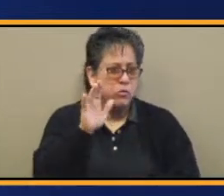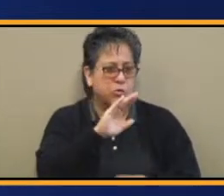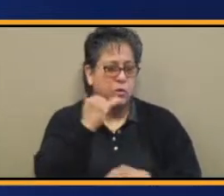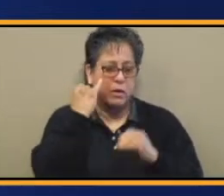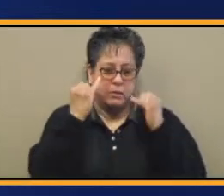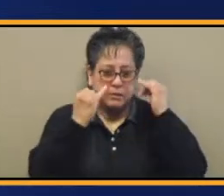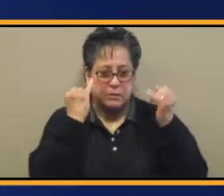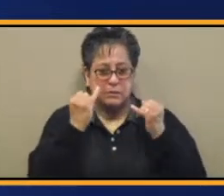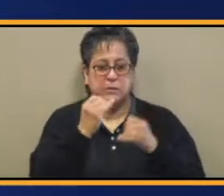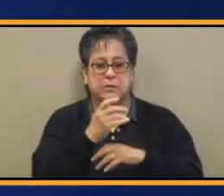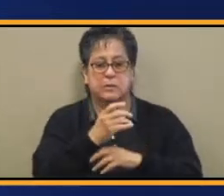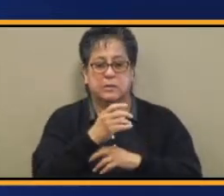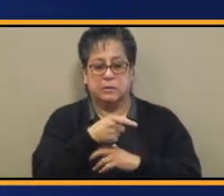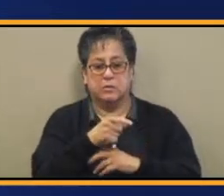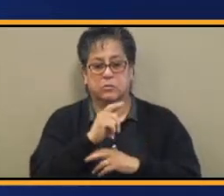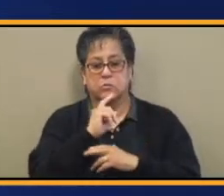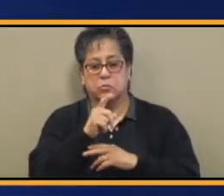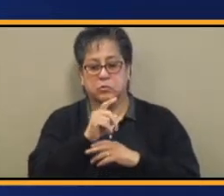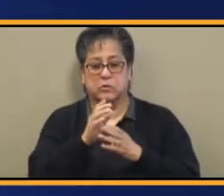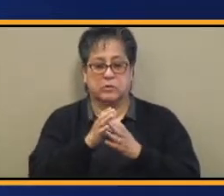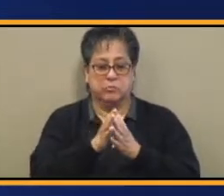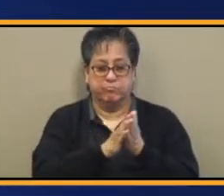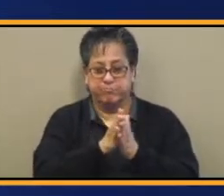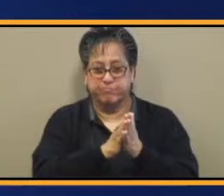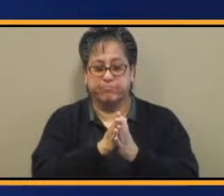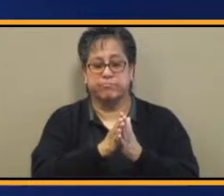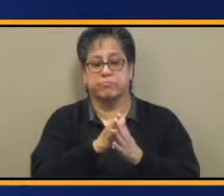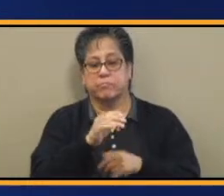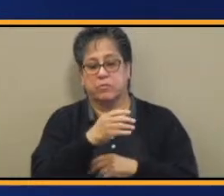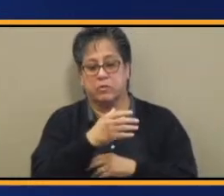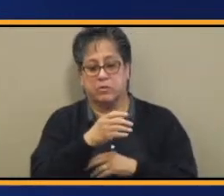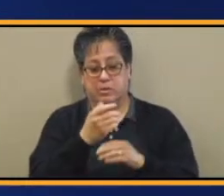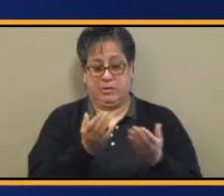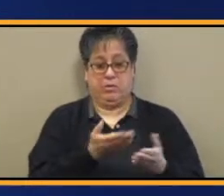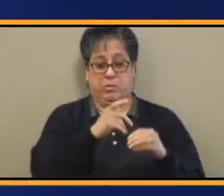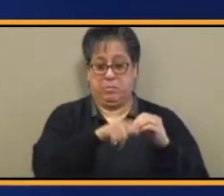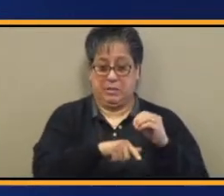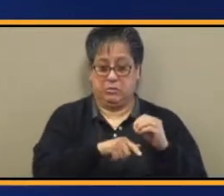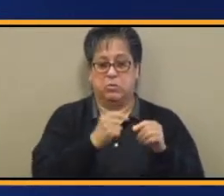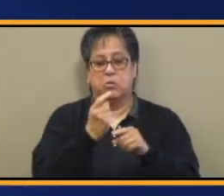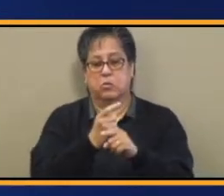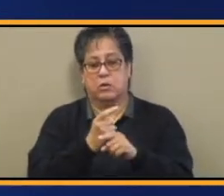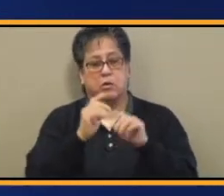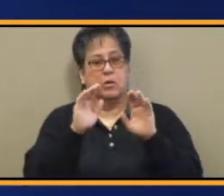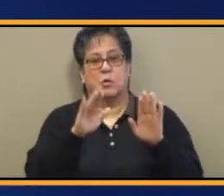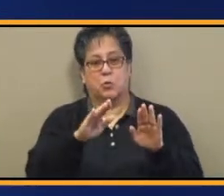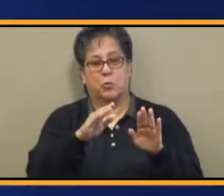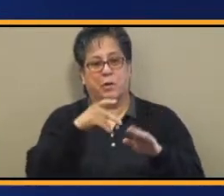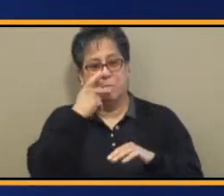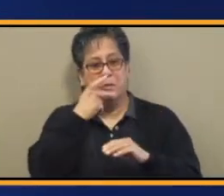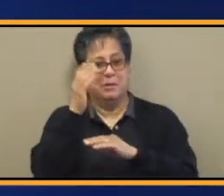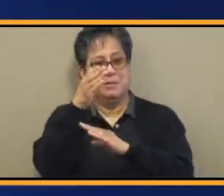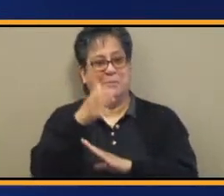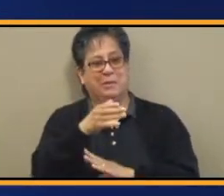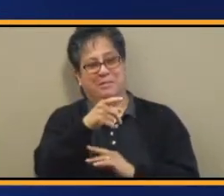ideas. They're really inspiring and really proud that they're coming out of El Paso, and yes, you are a great public speaker, own it.